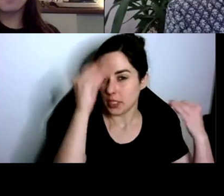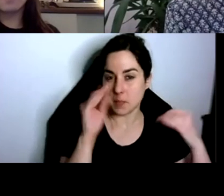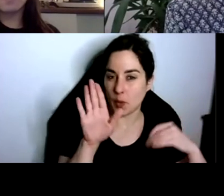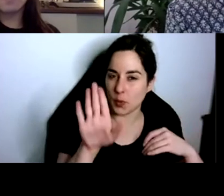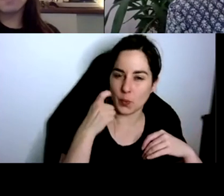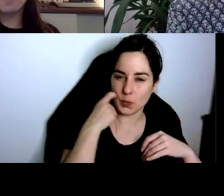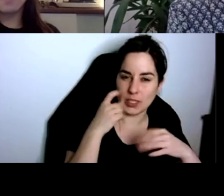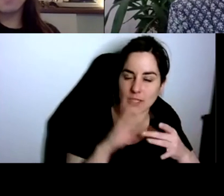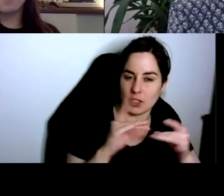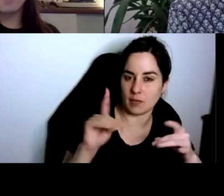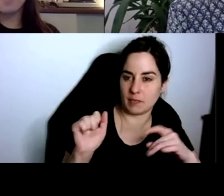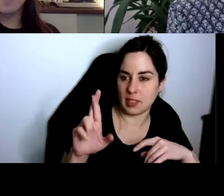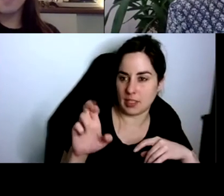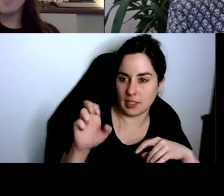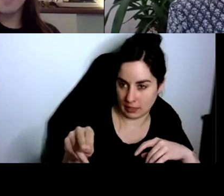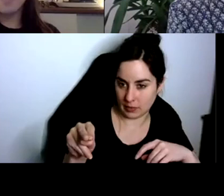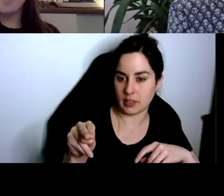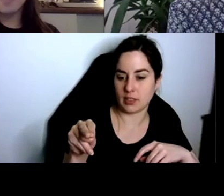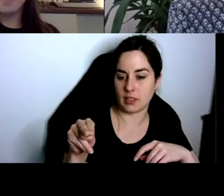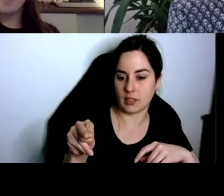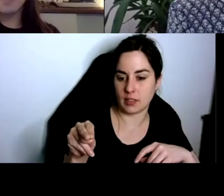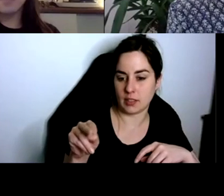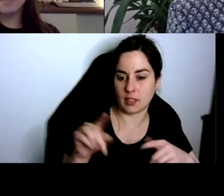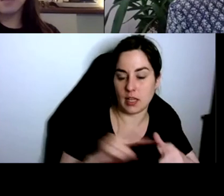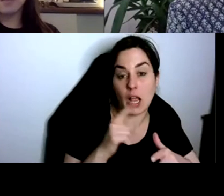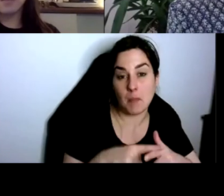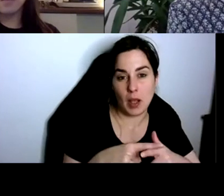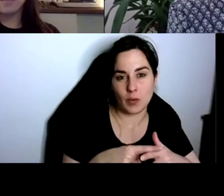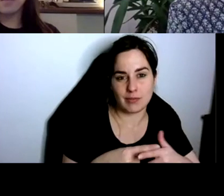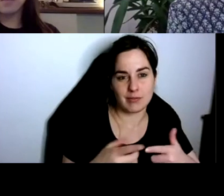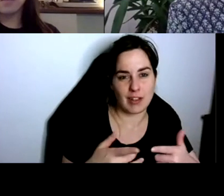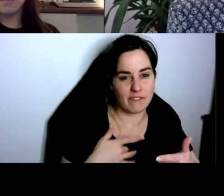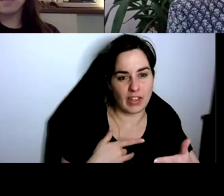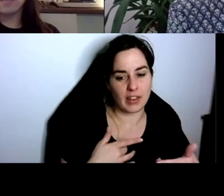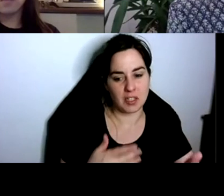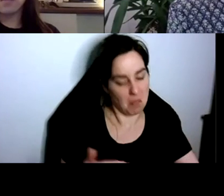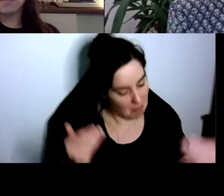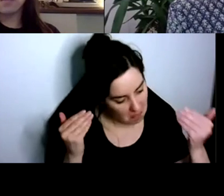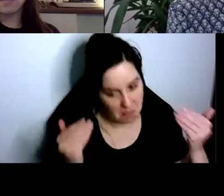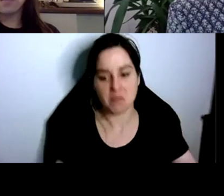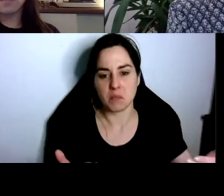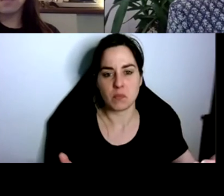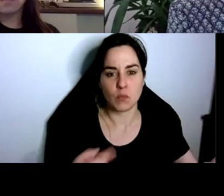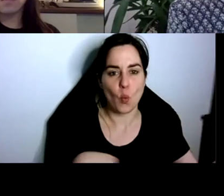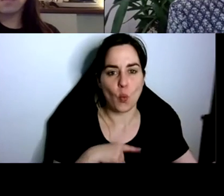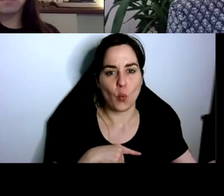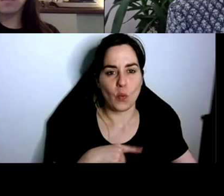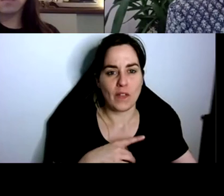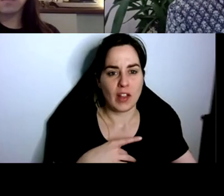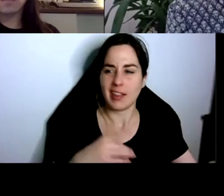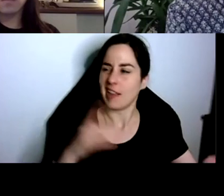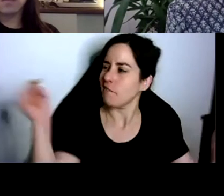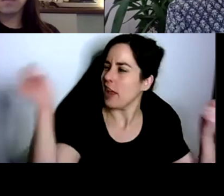about the justification. You know, what justifies the way we go about festivals?